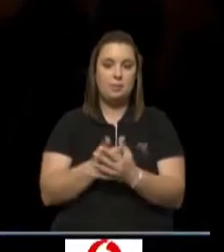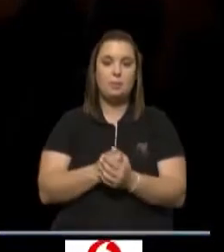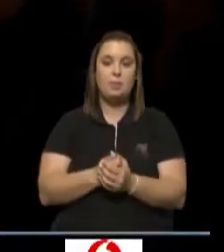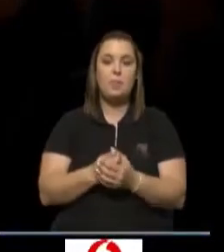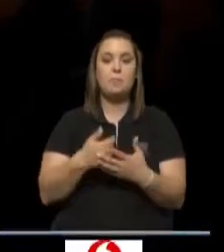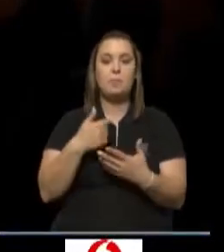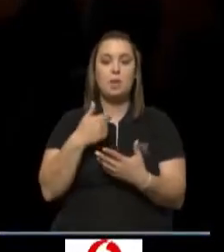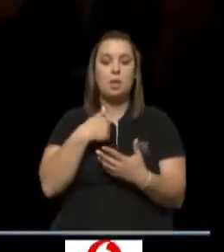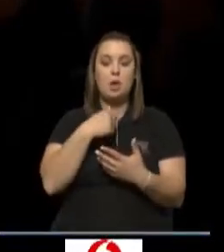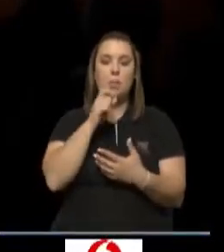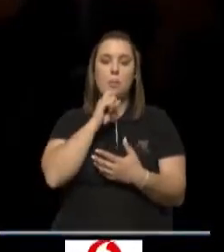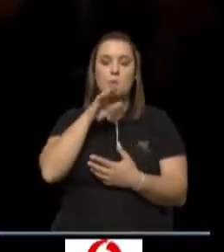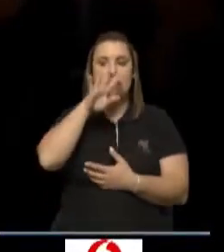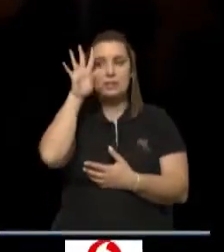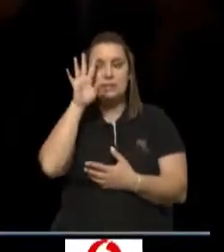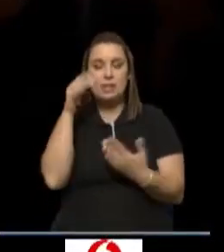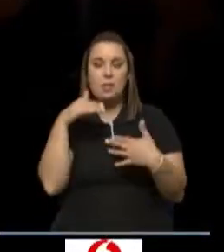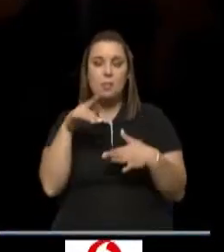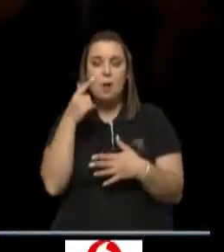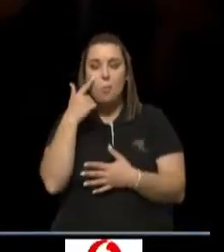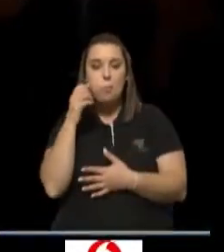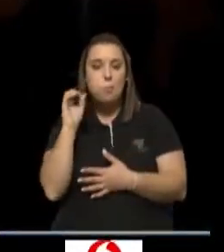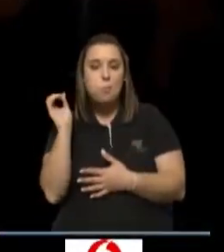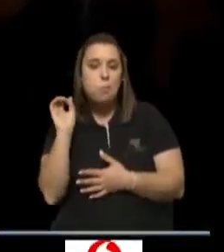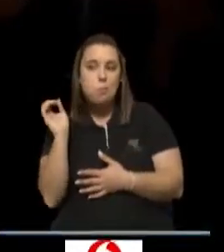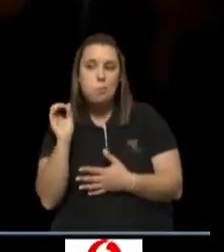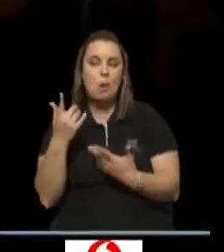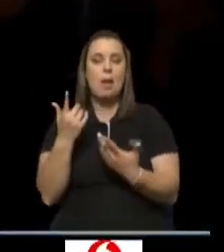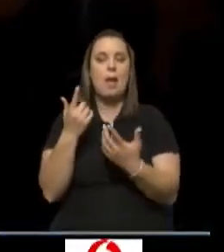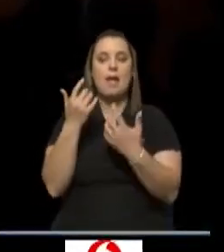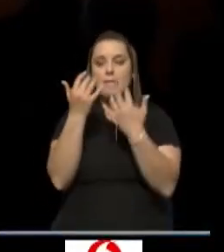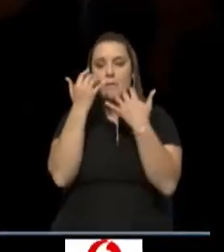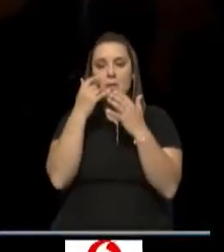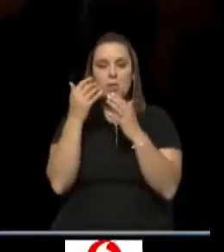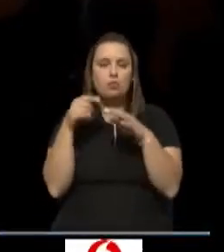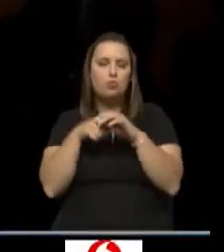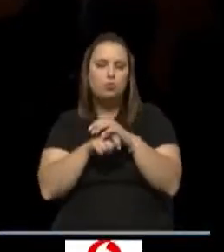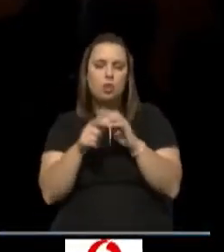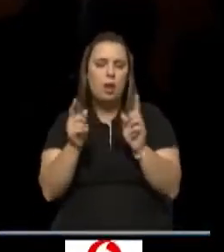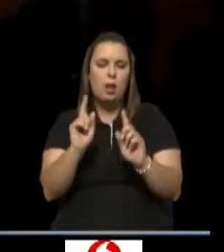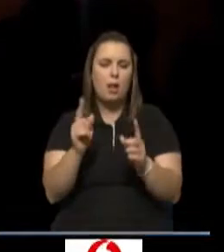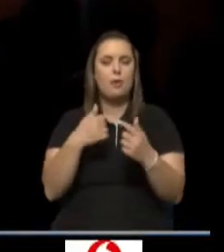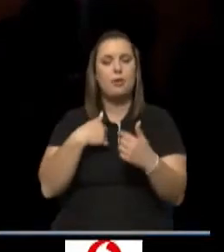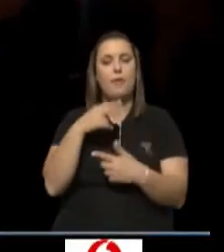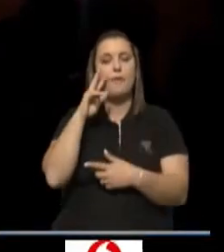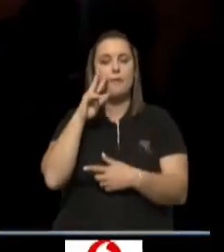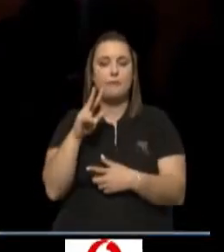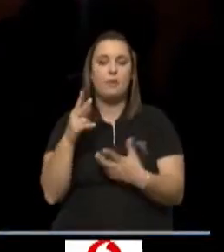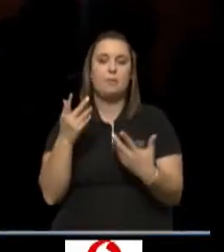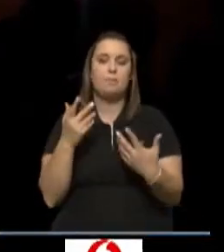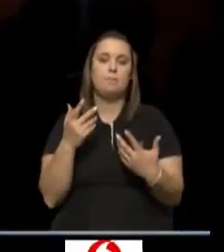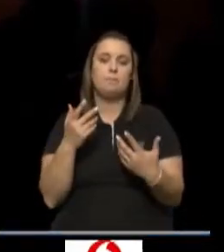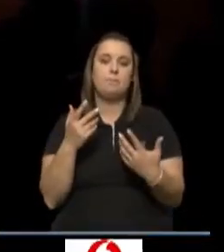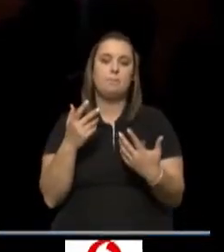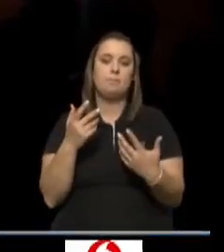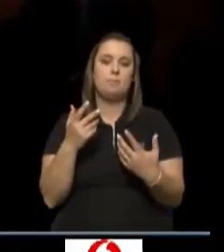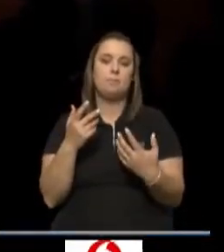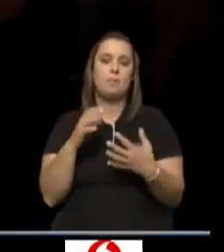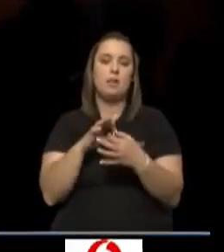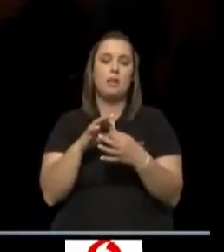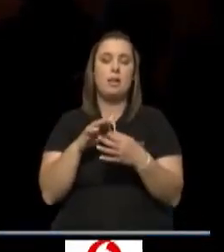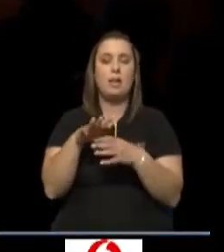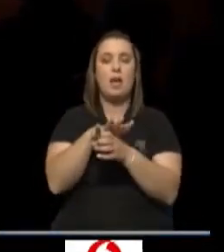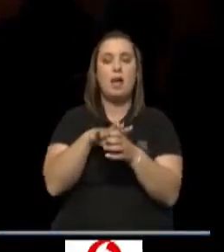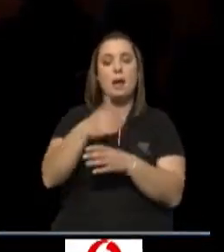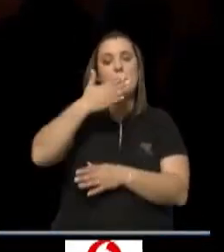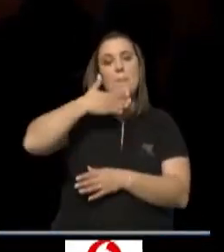important for Portugal. I would like to welcome, but I didn't see any some preliminary messages. I saw a statement on